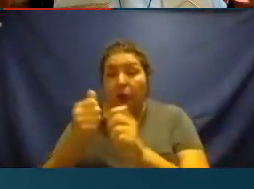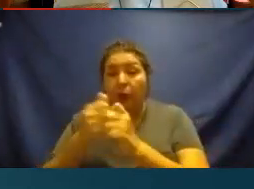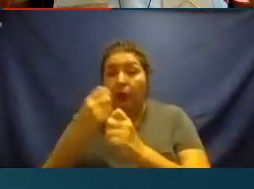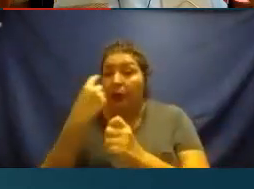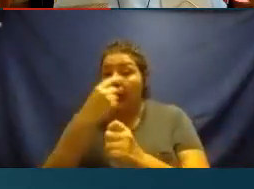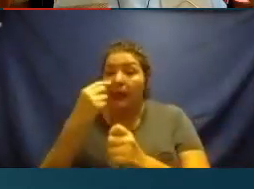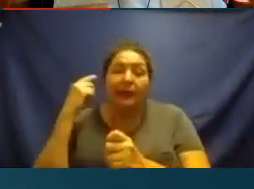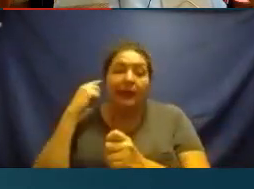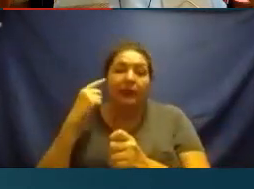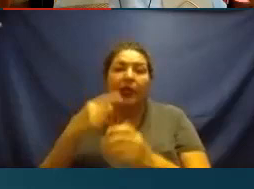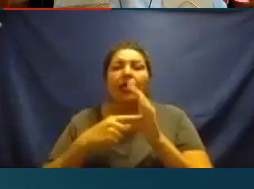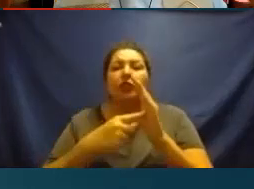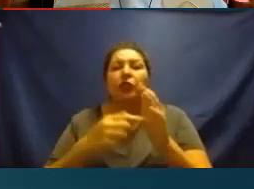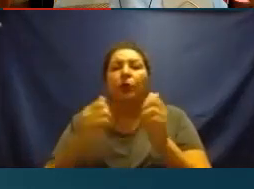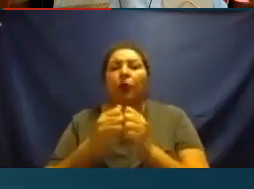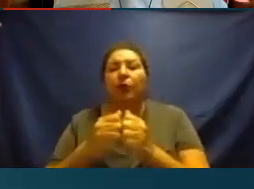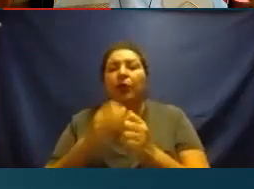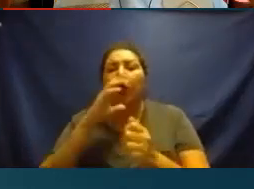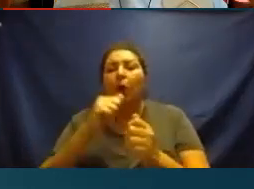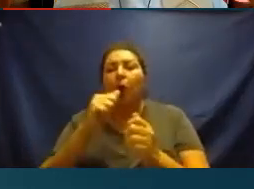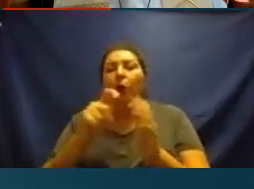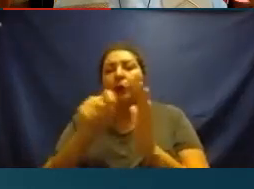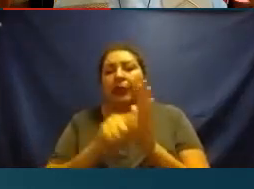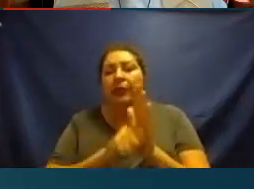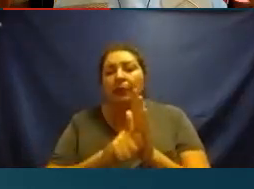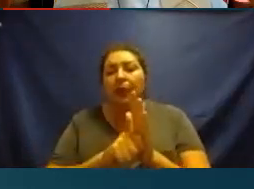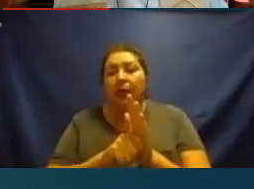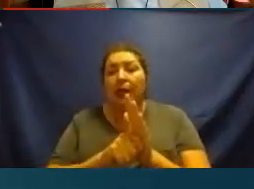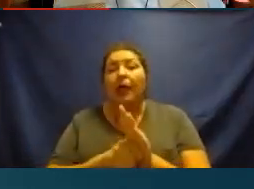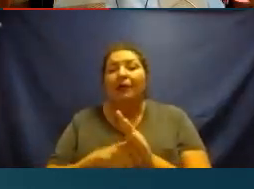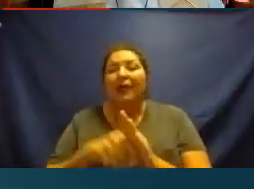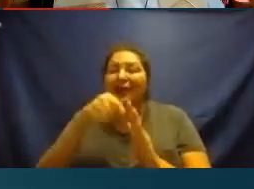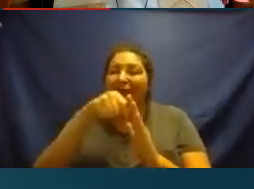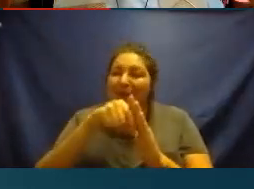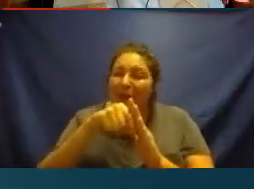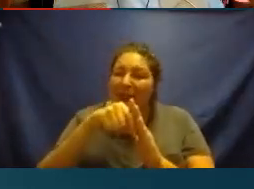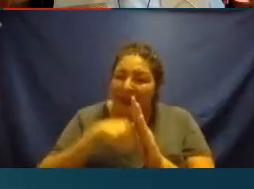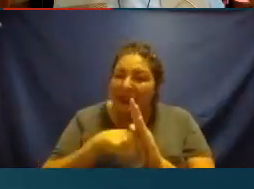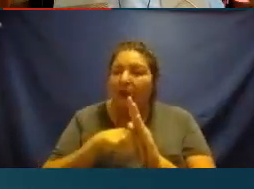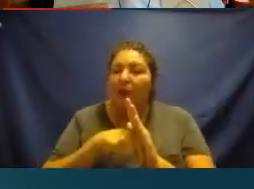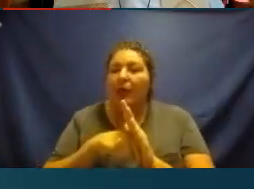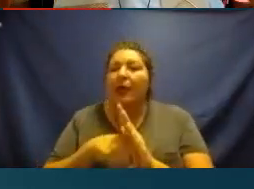the very heart of which it was meant to be, that Christ was to be